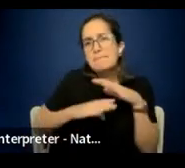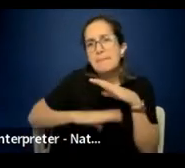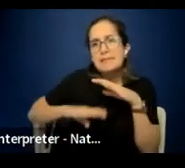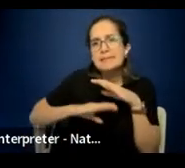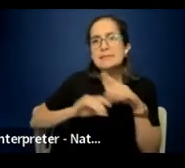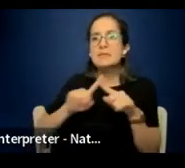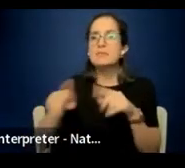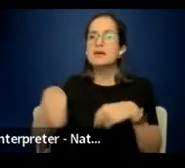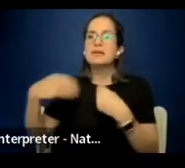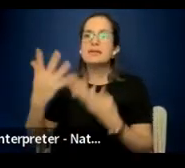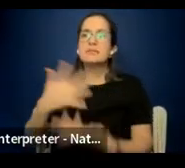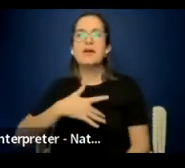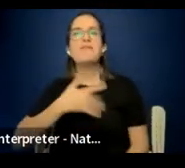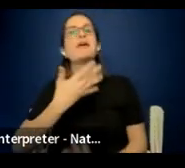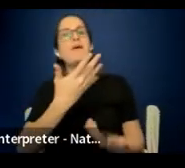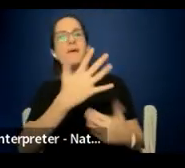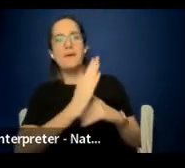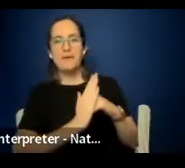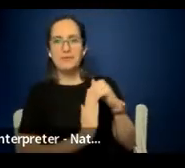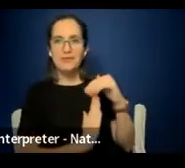like, okay, now I'm comfortable here.